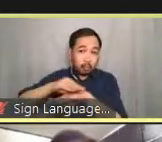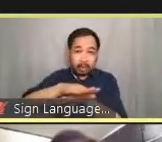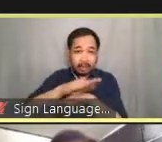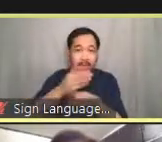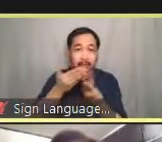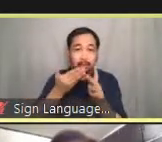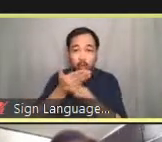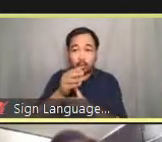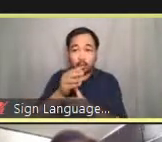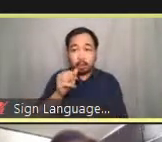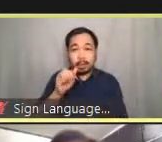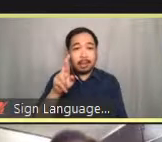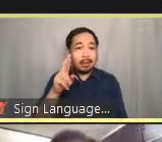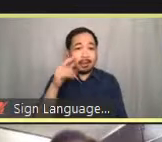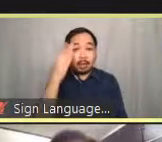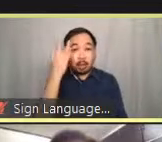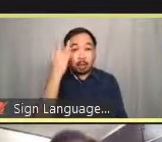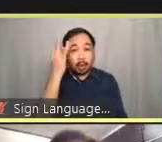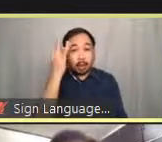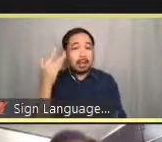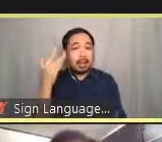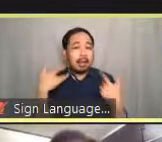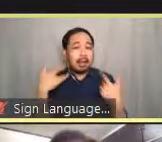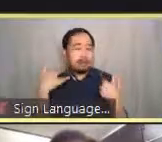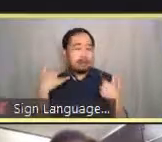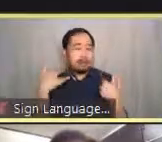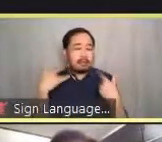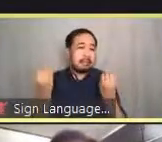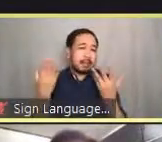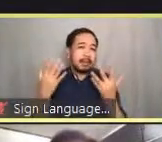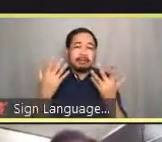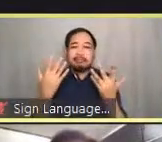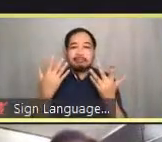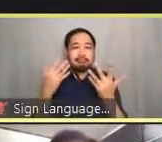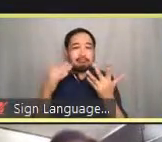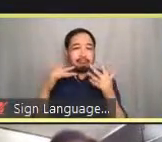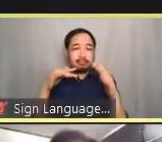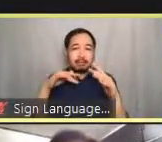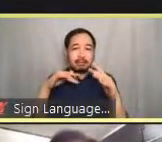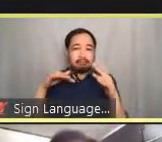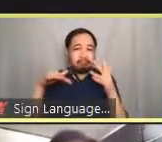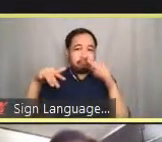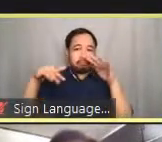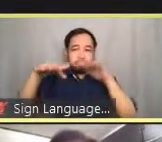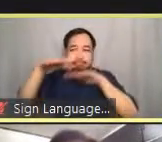airborne because of the number of transmission and increase.